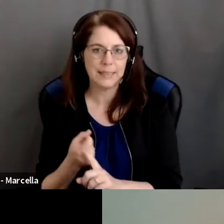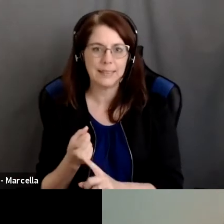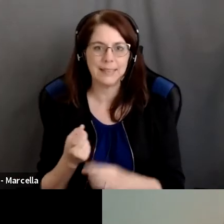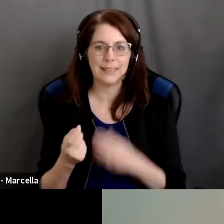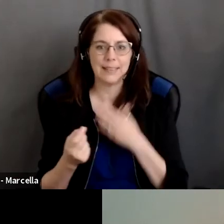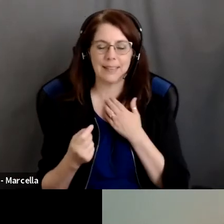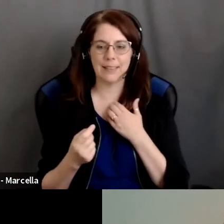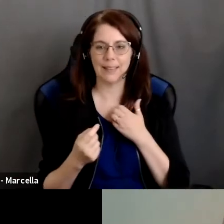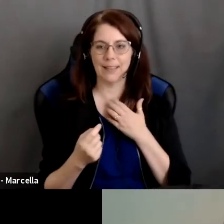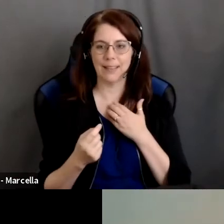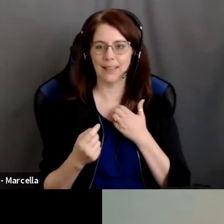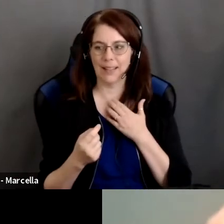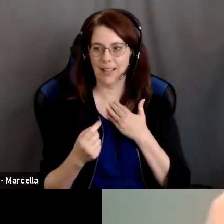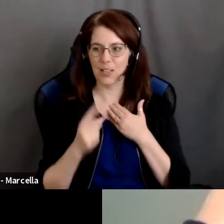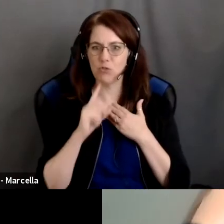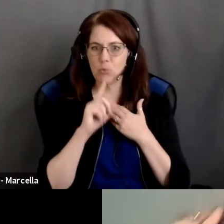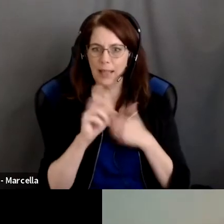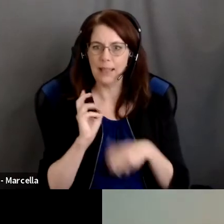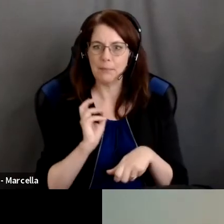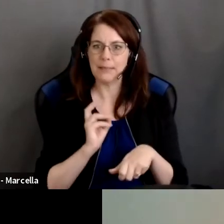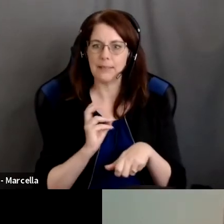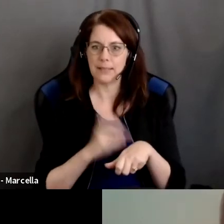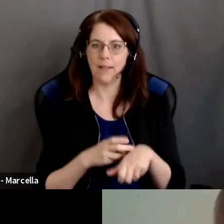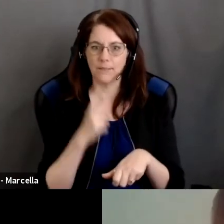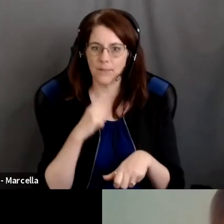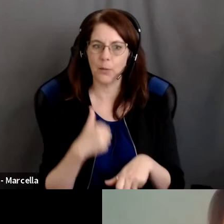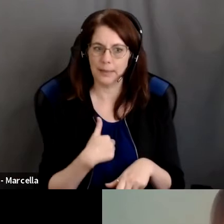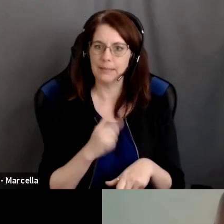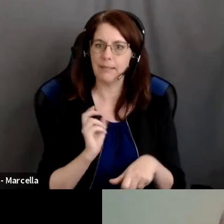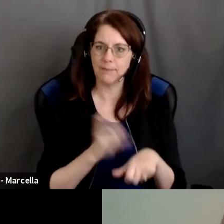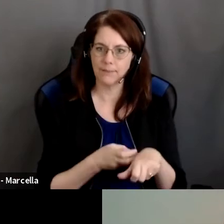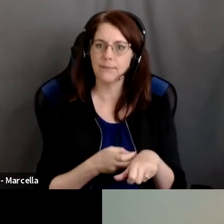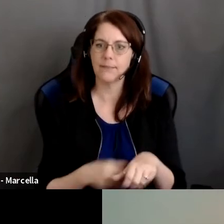that it's been hard. It's really been hard.